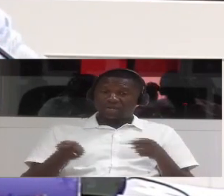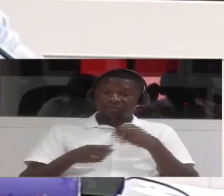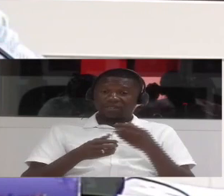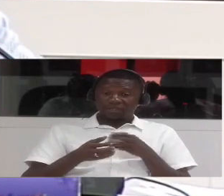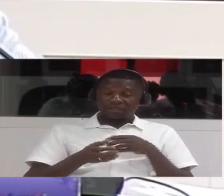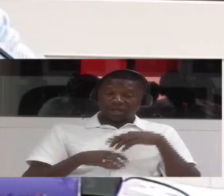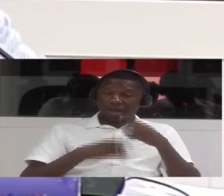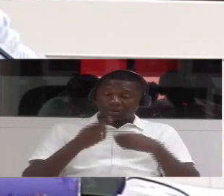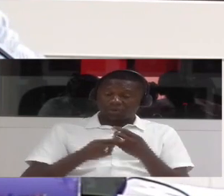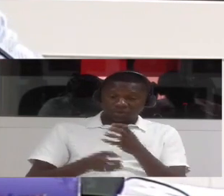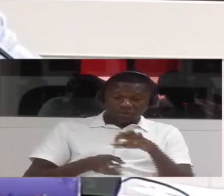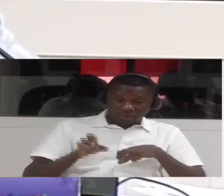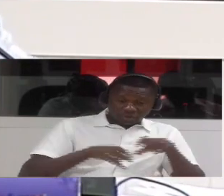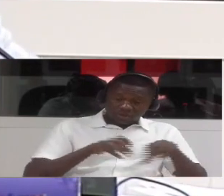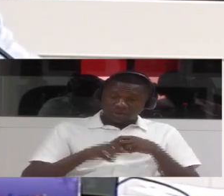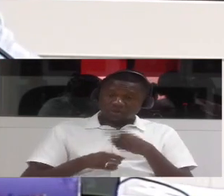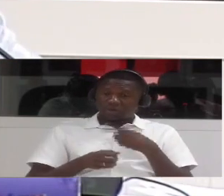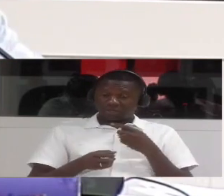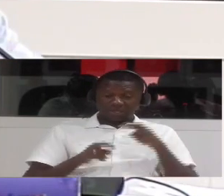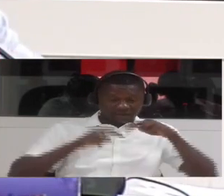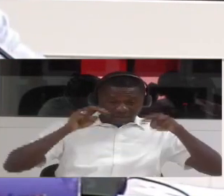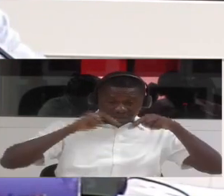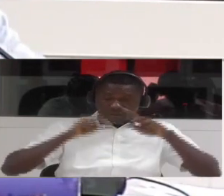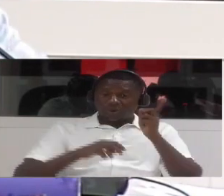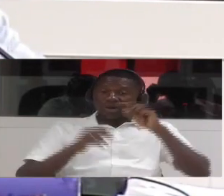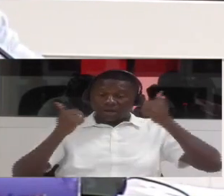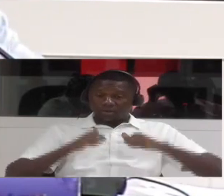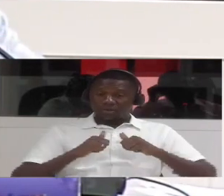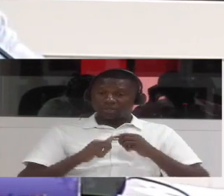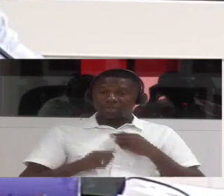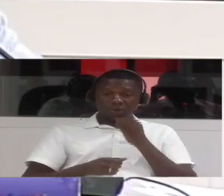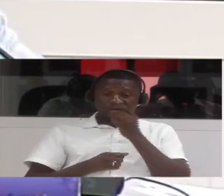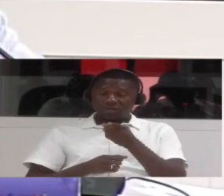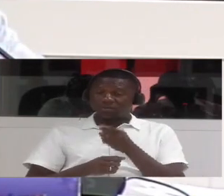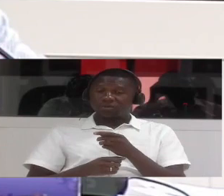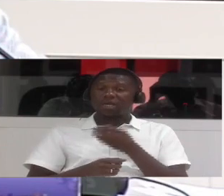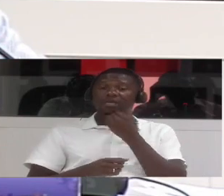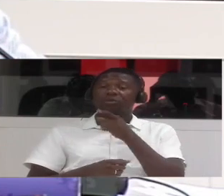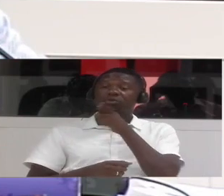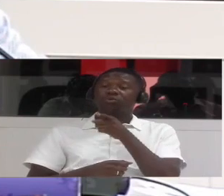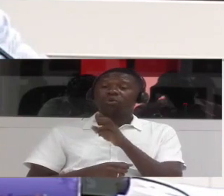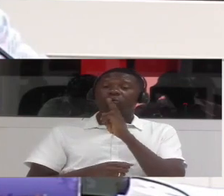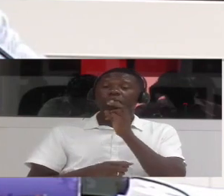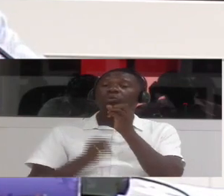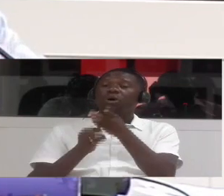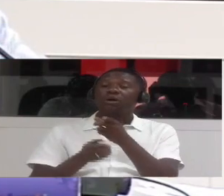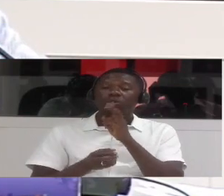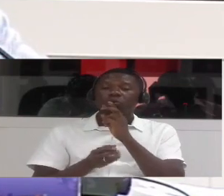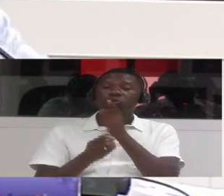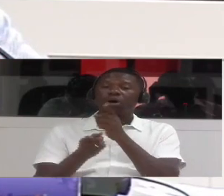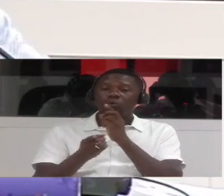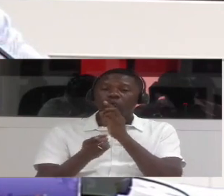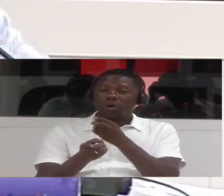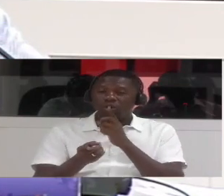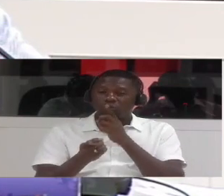investigating what happened, so they will tell you to tell them who the source of that information. But